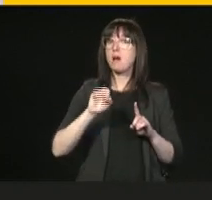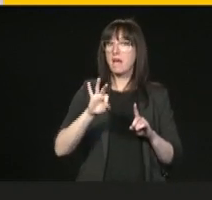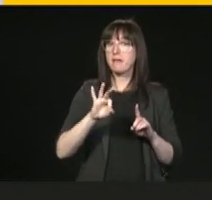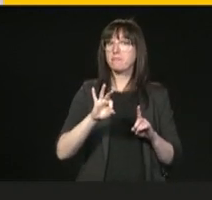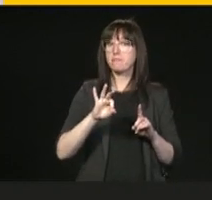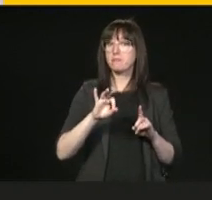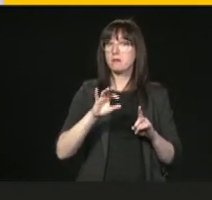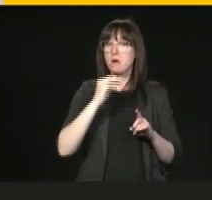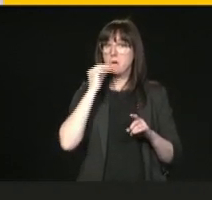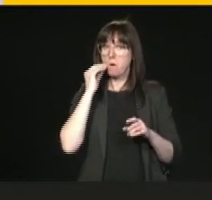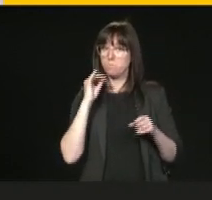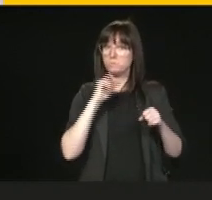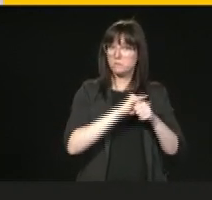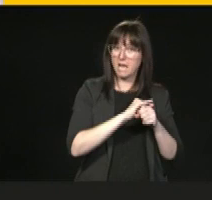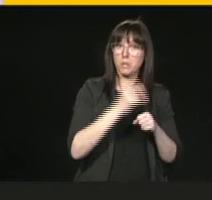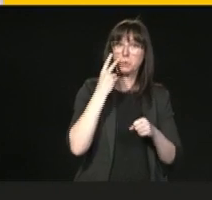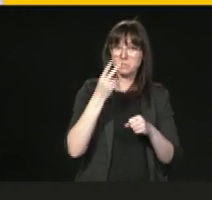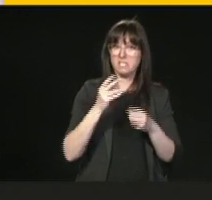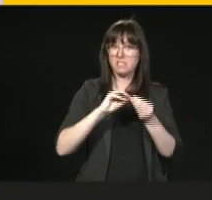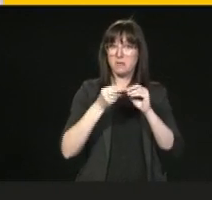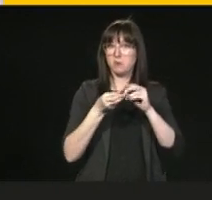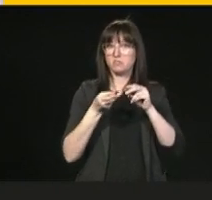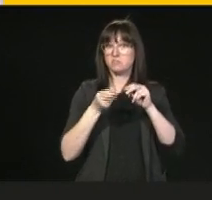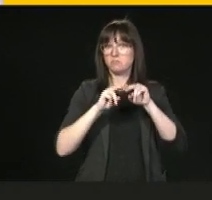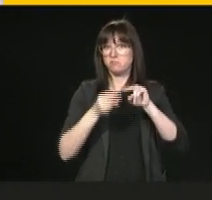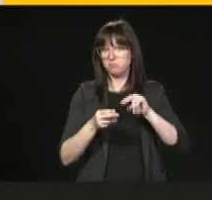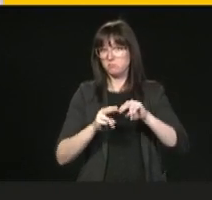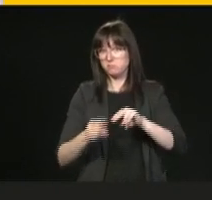the curve, if we are able to